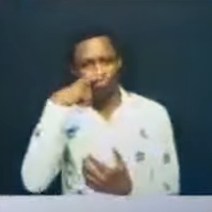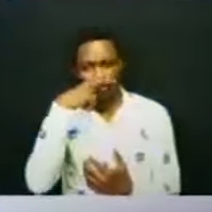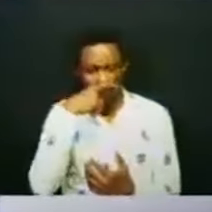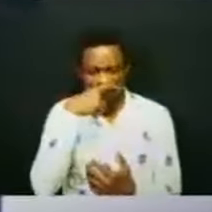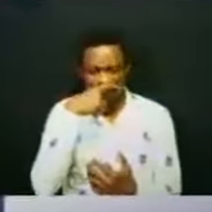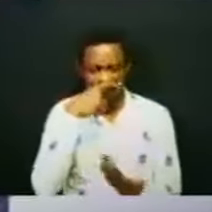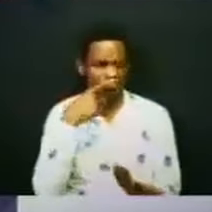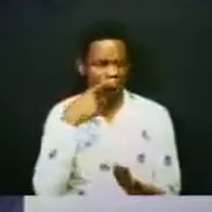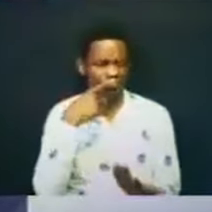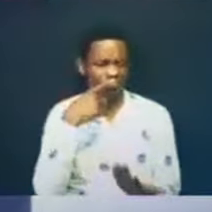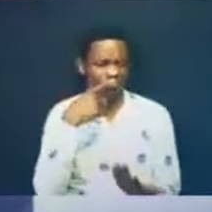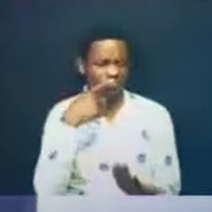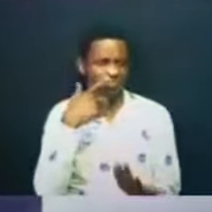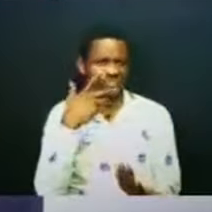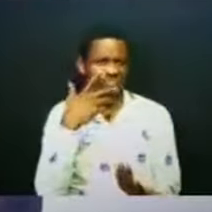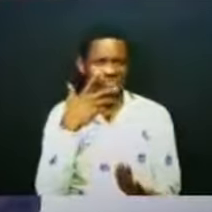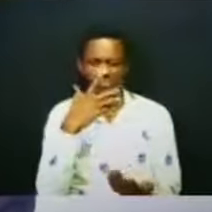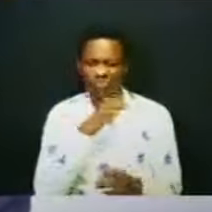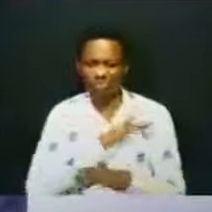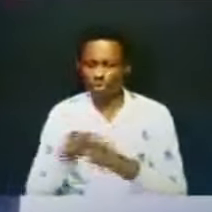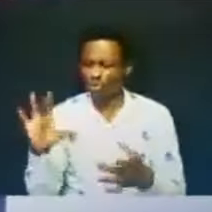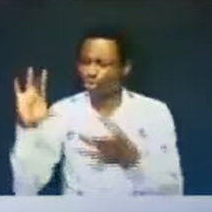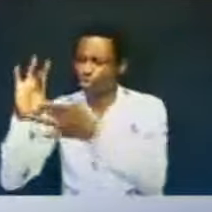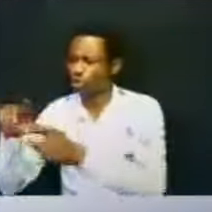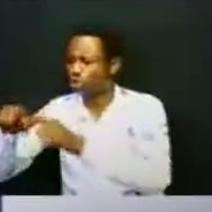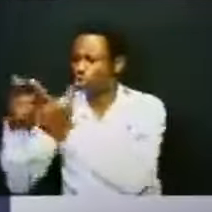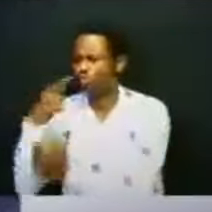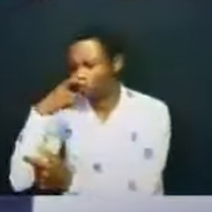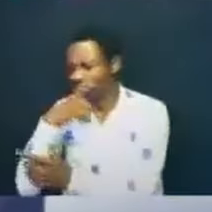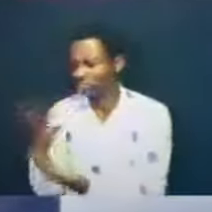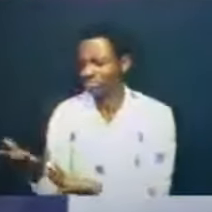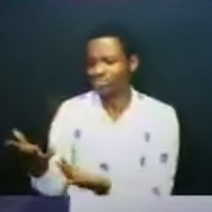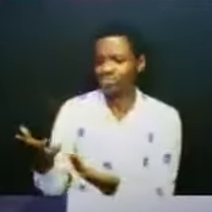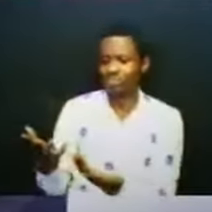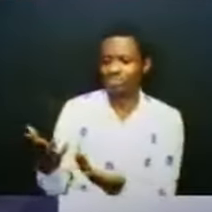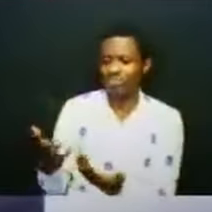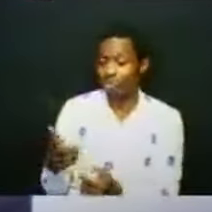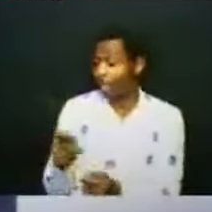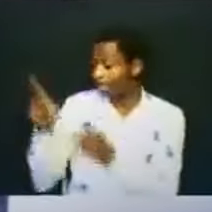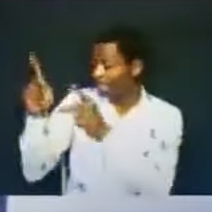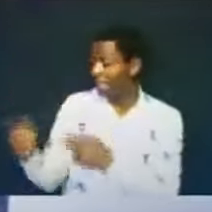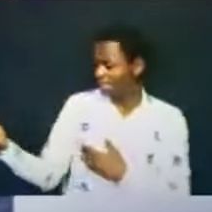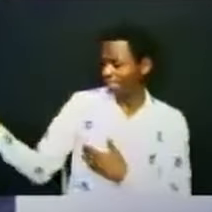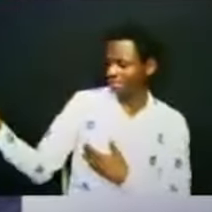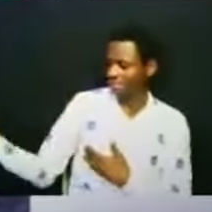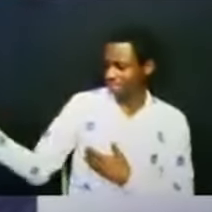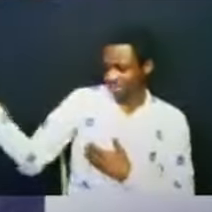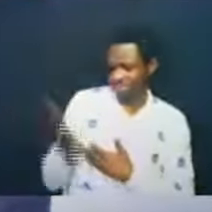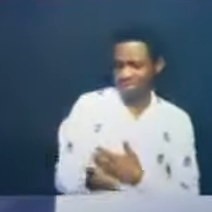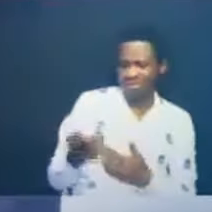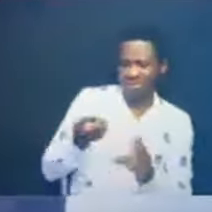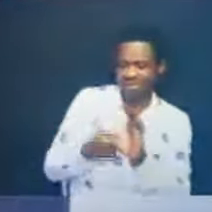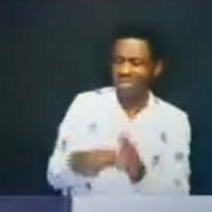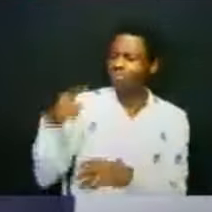Let's be wary of such people. Anytime that anyone comes to you and is speaking ill about